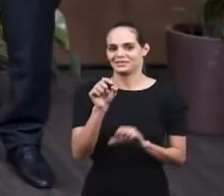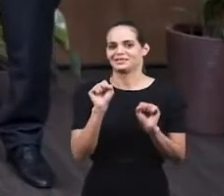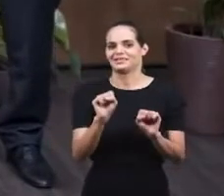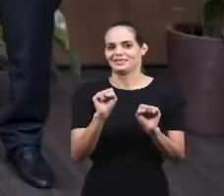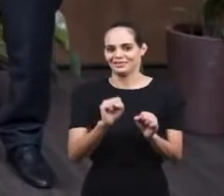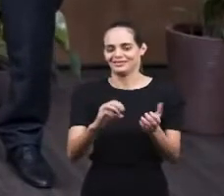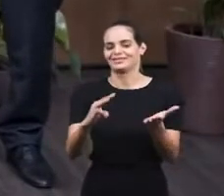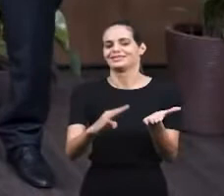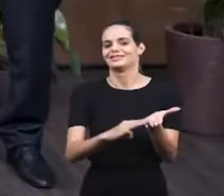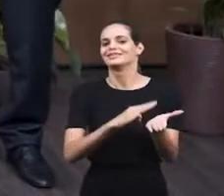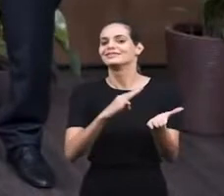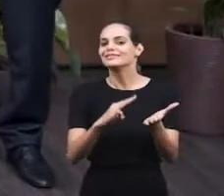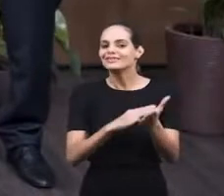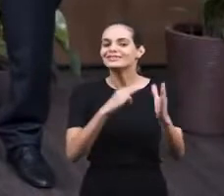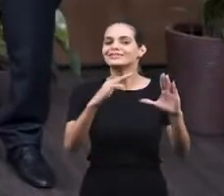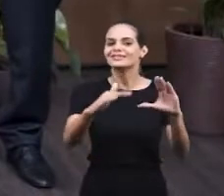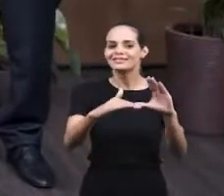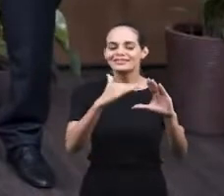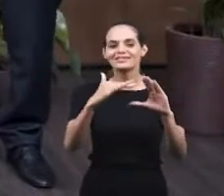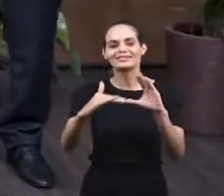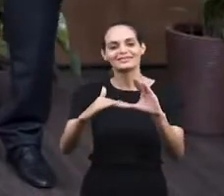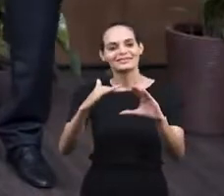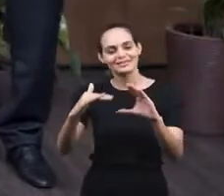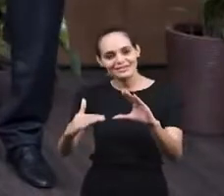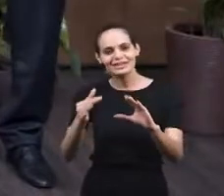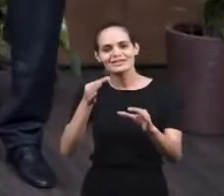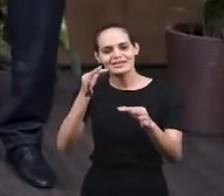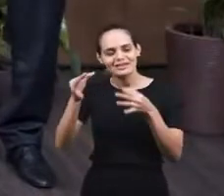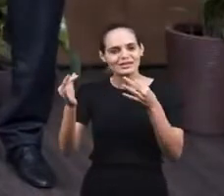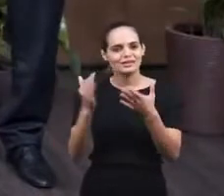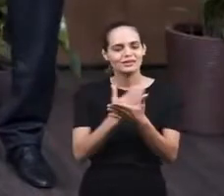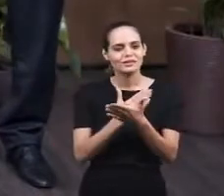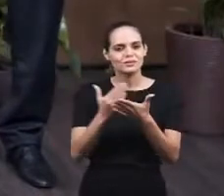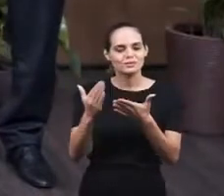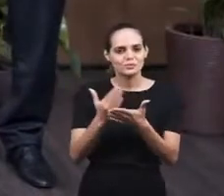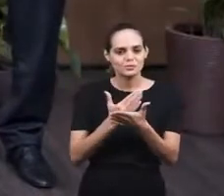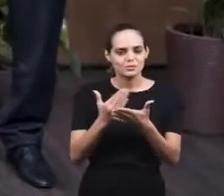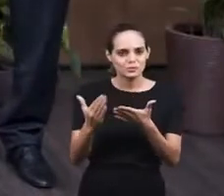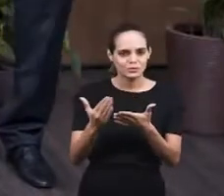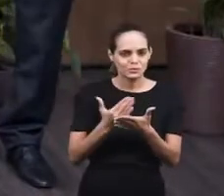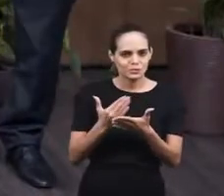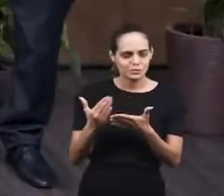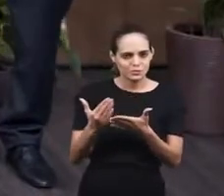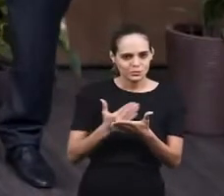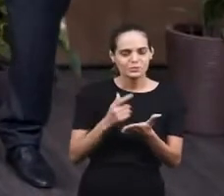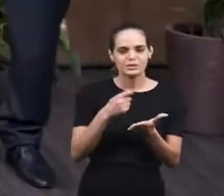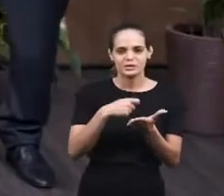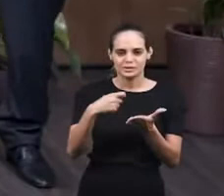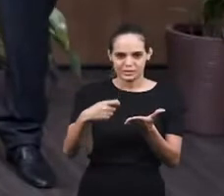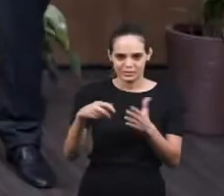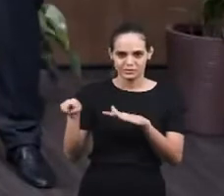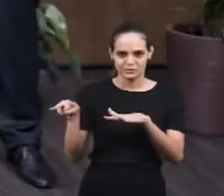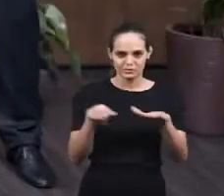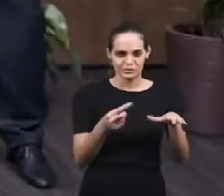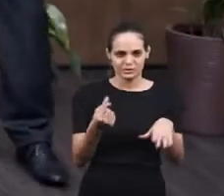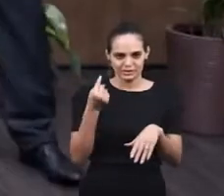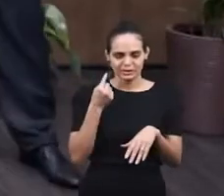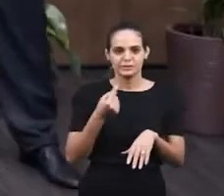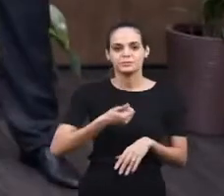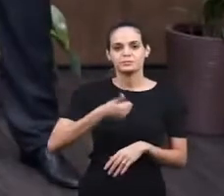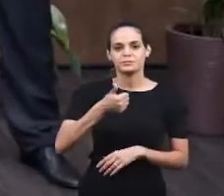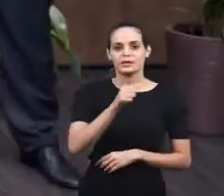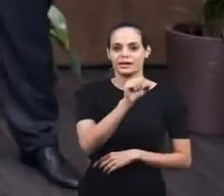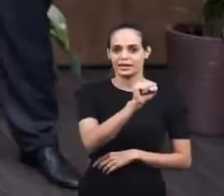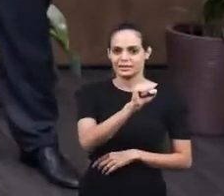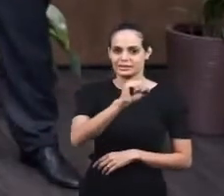through which you will be able to send us a message. We will mention a few of the messages we received last week.